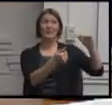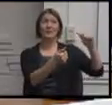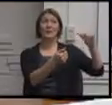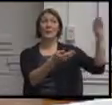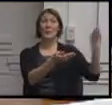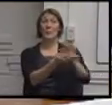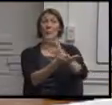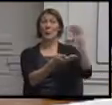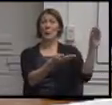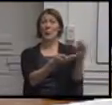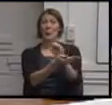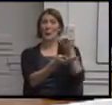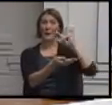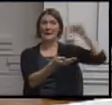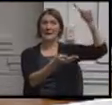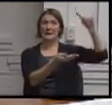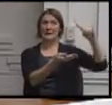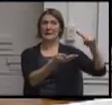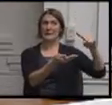that we've set for ourselves,